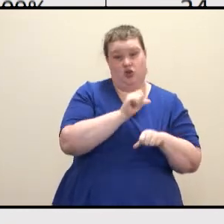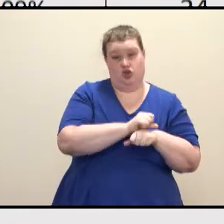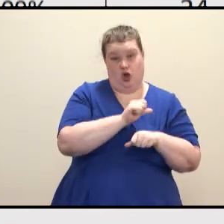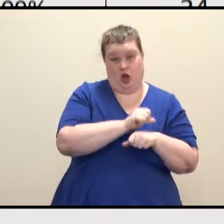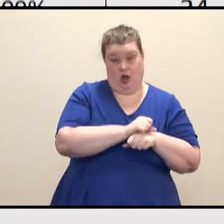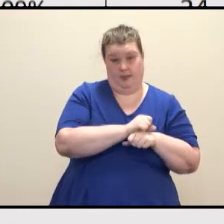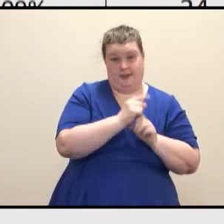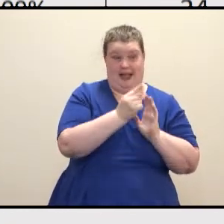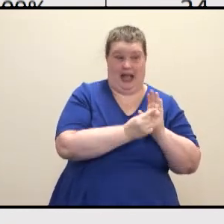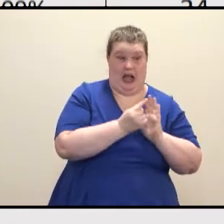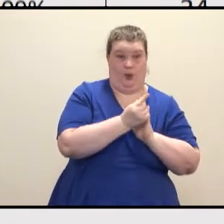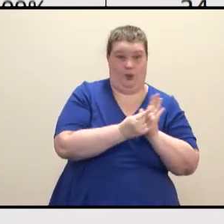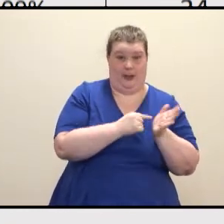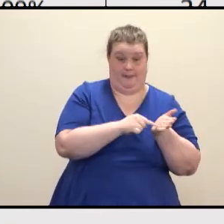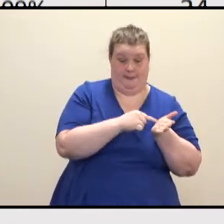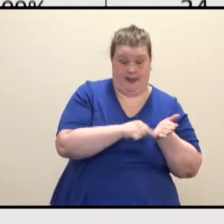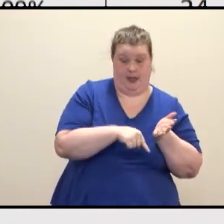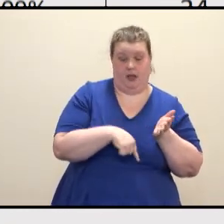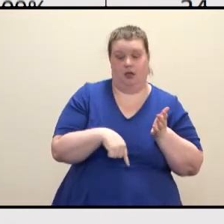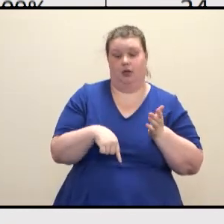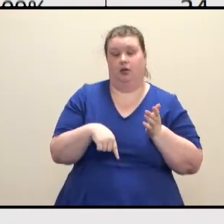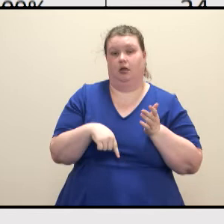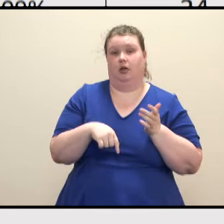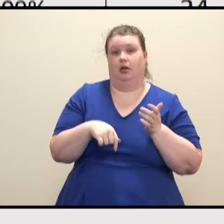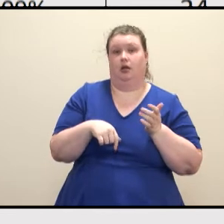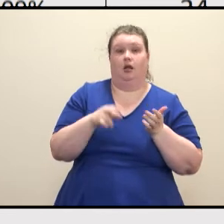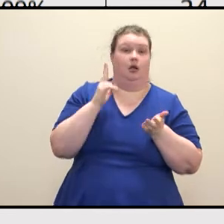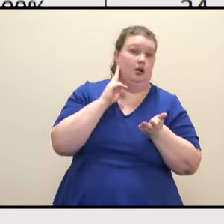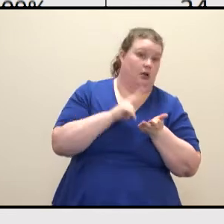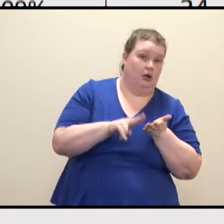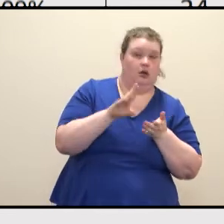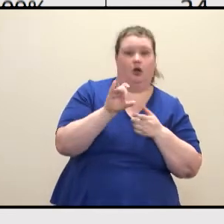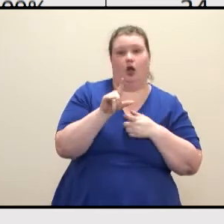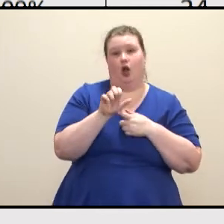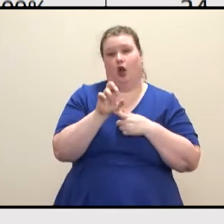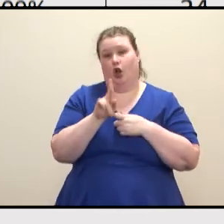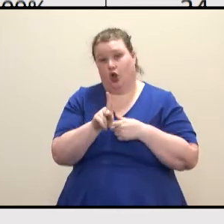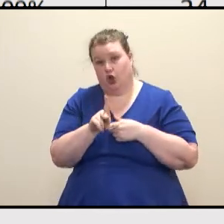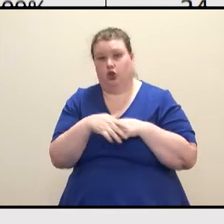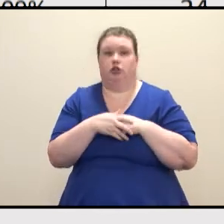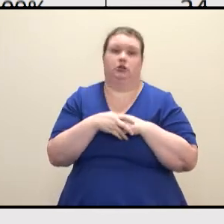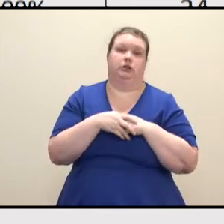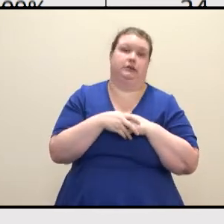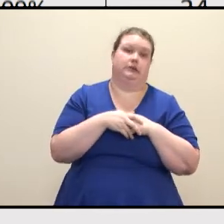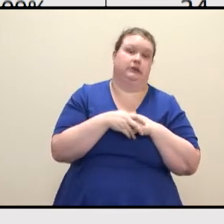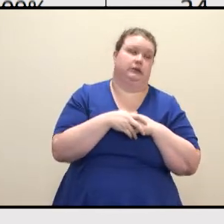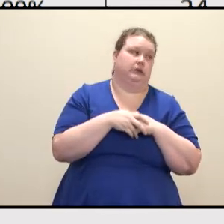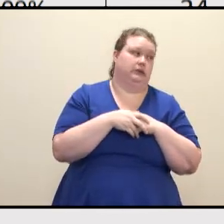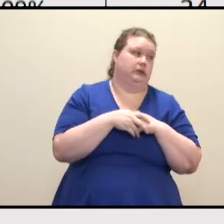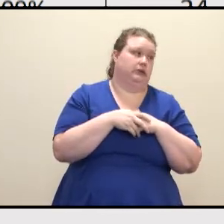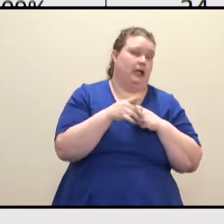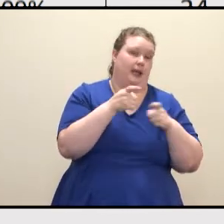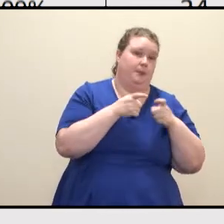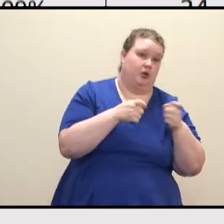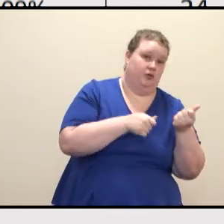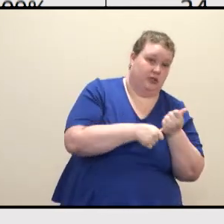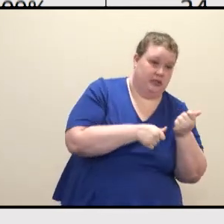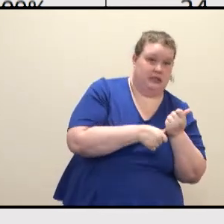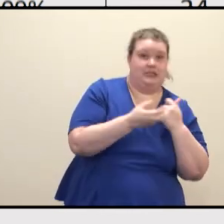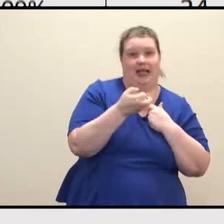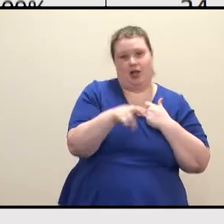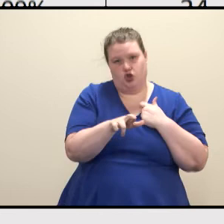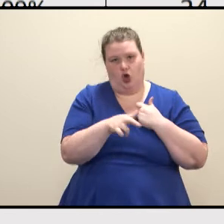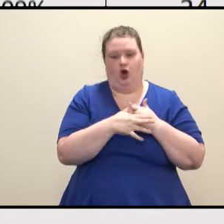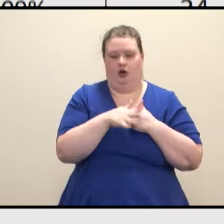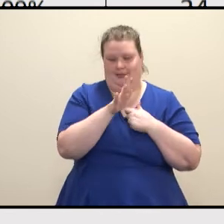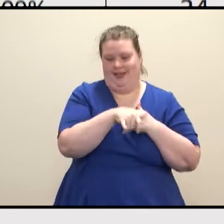considered hourly, administrative assistants, clerks, secretaries, payroll, business positions, HR positions.